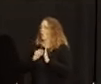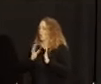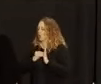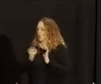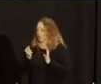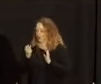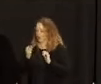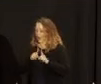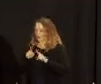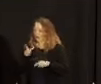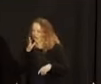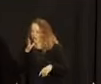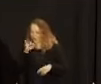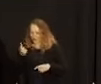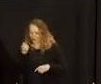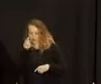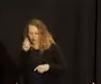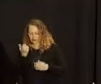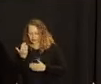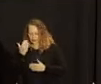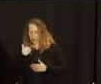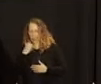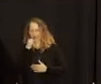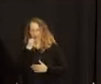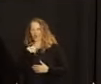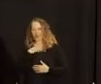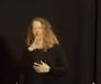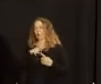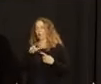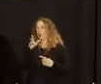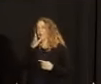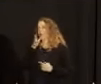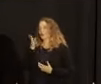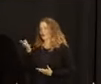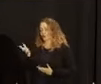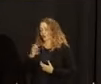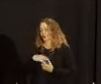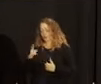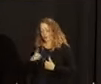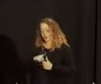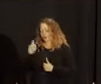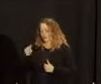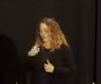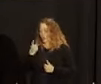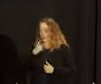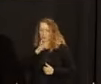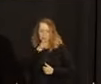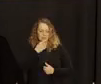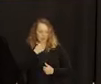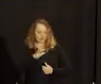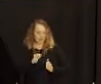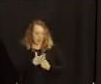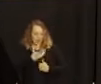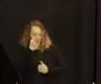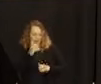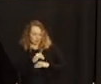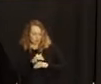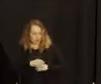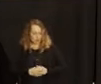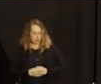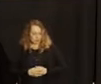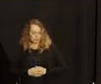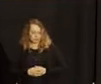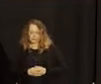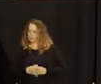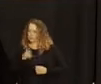because just this morning, as I do every morning, I talk to my mother, and the very first question that she always asks me is, how much sleep did I